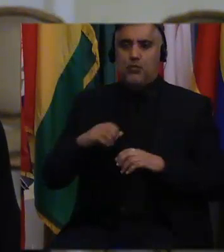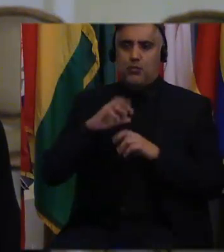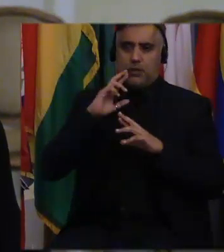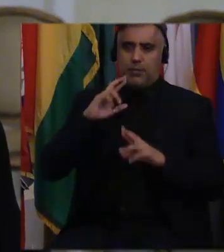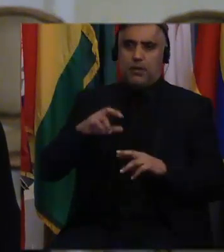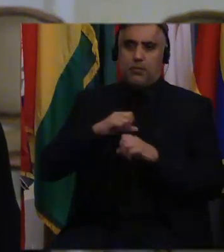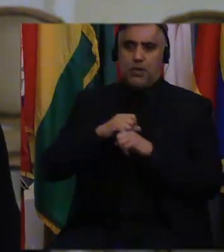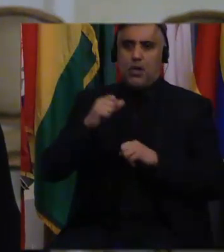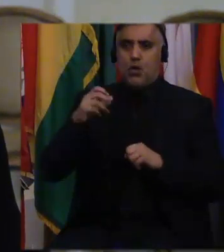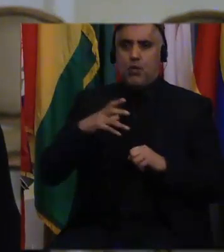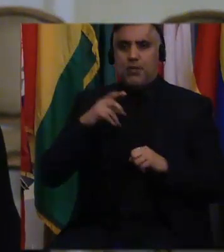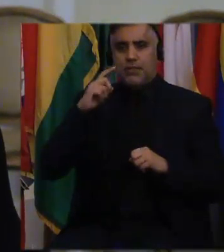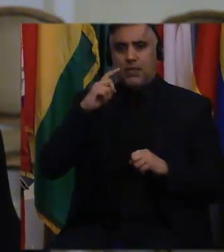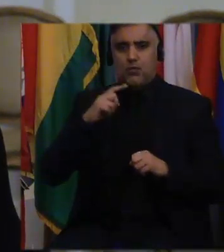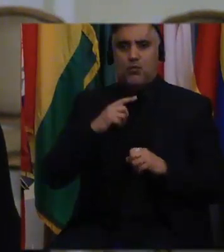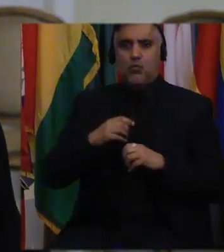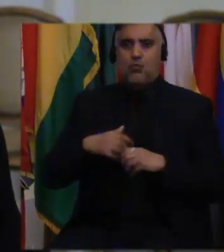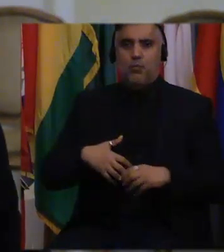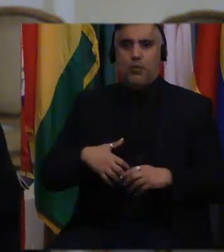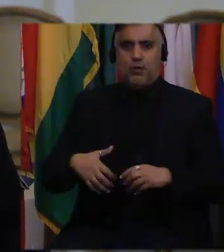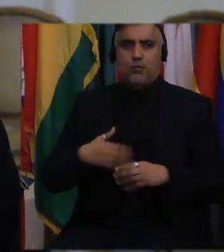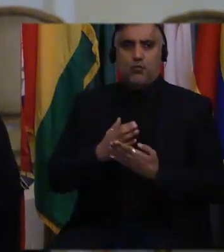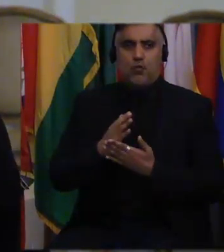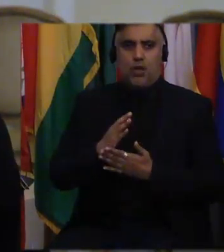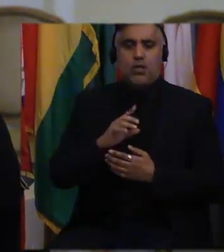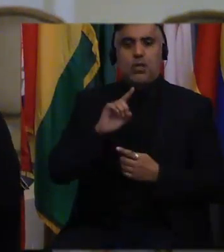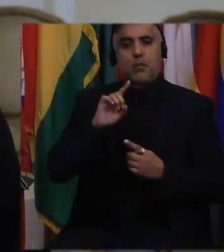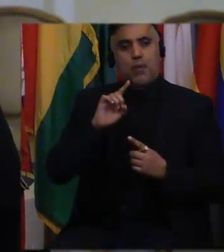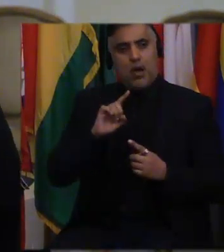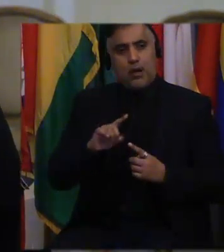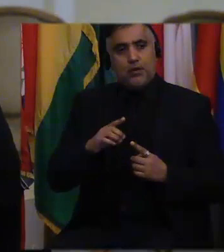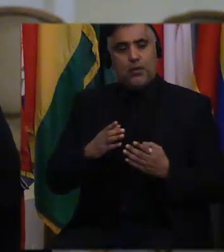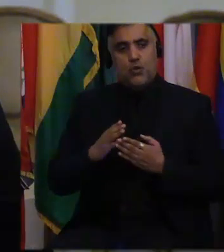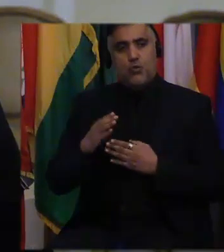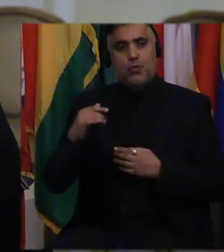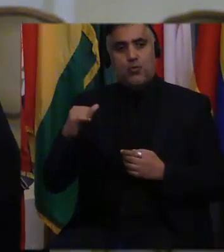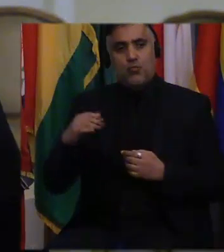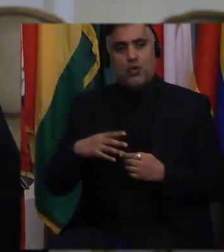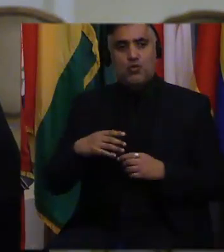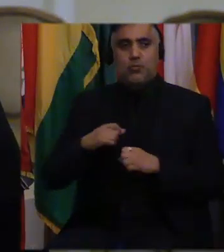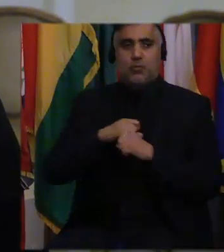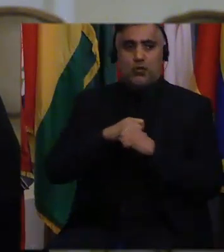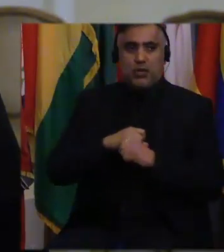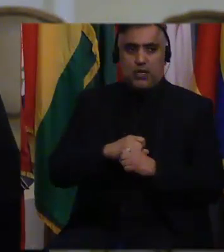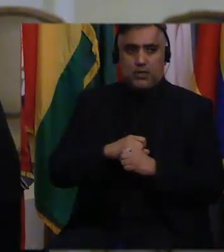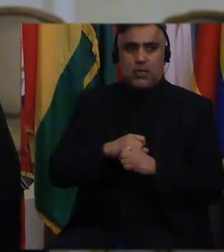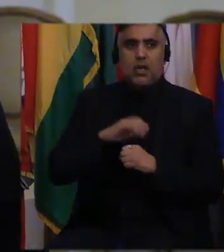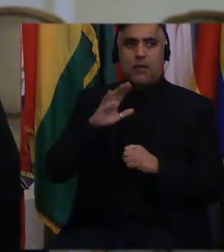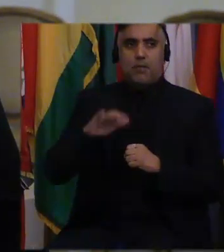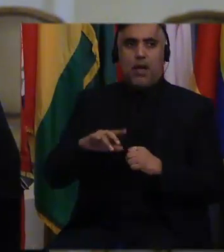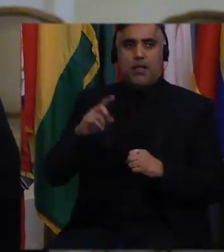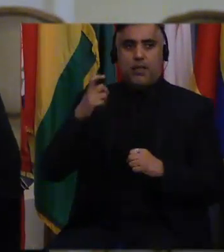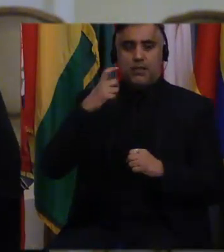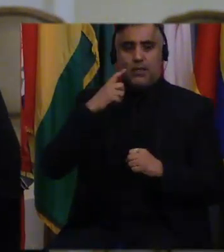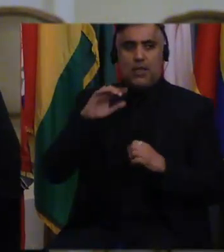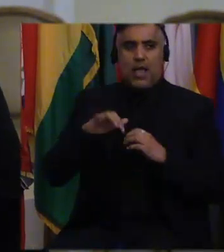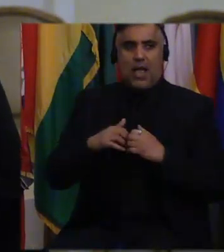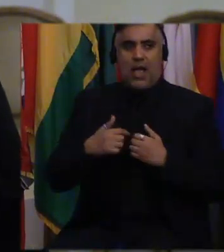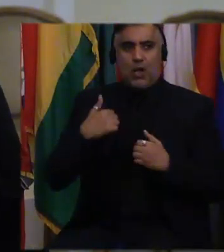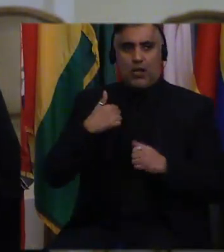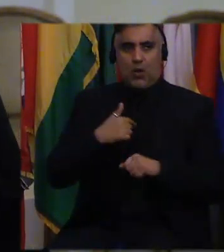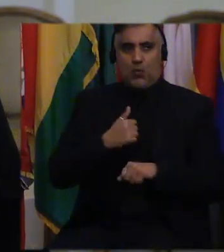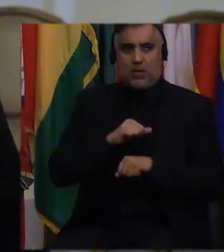protect women's sexual and reproductive rights. But under the premise that the human rights should be protected by the states, how we can